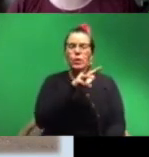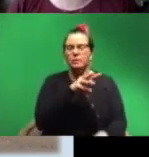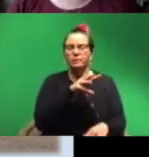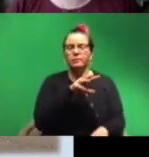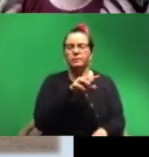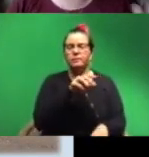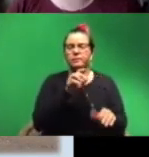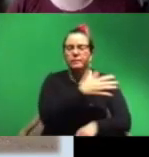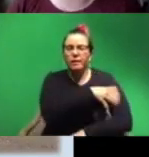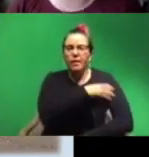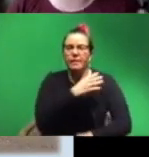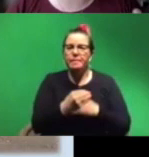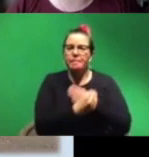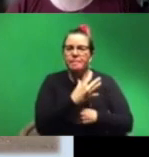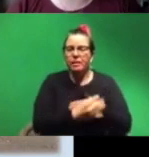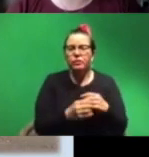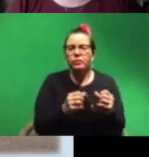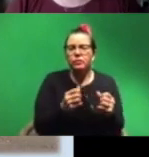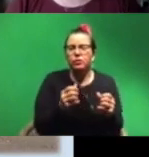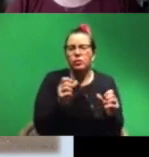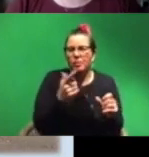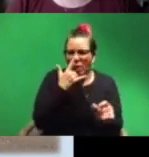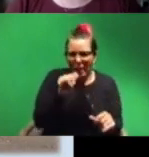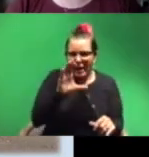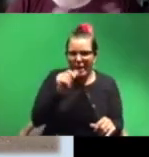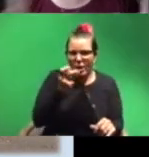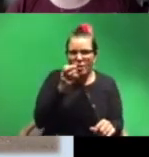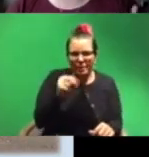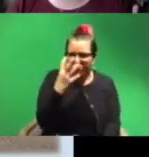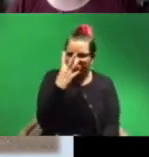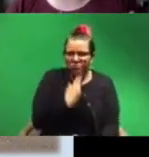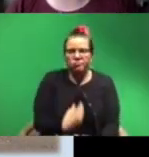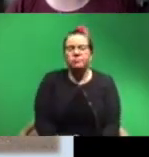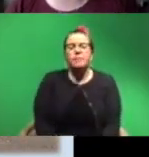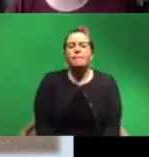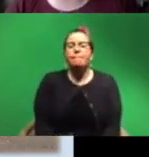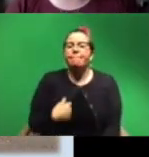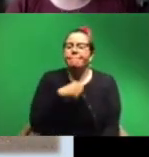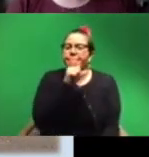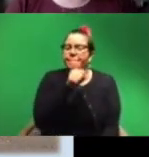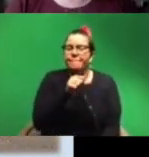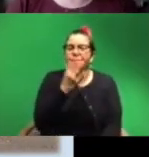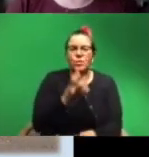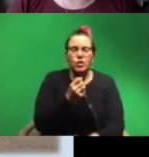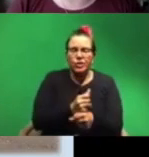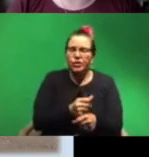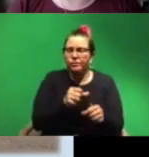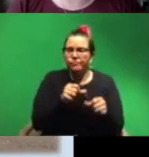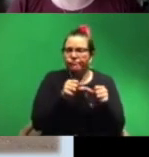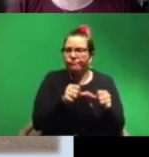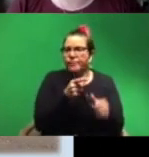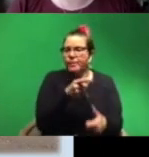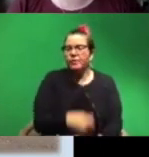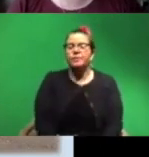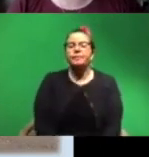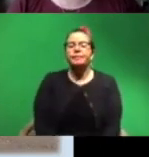beach that to me could easily be in the Caribbean. And I absolutely loved spending 4 years there. And then